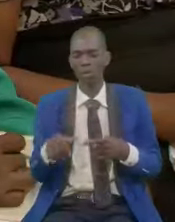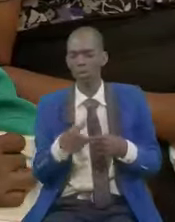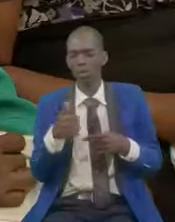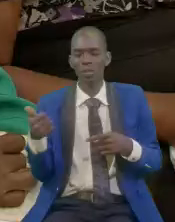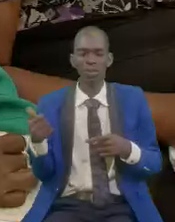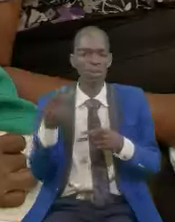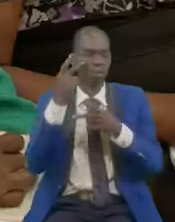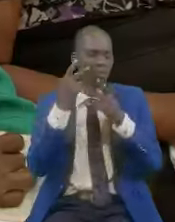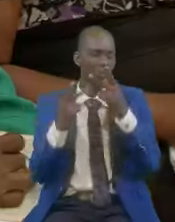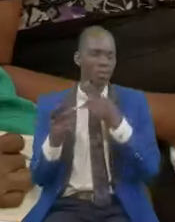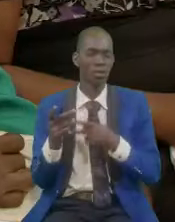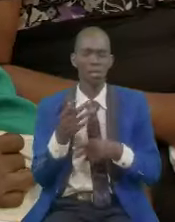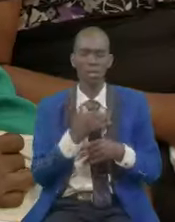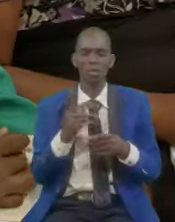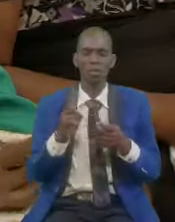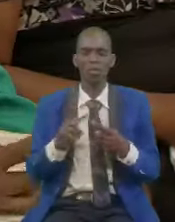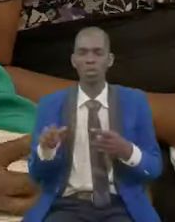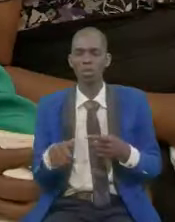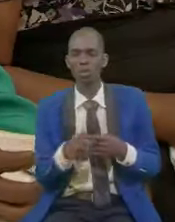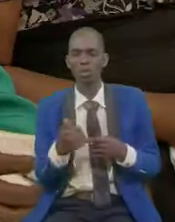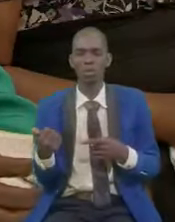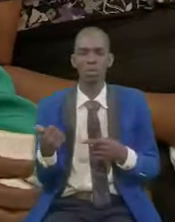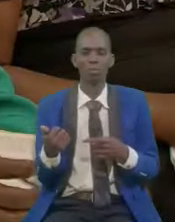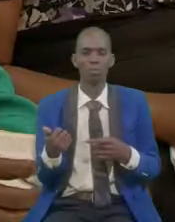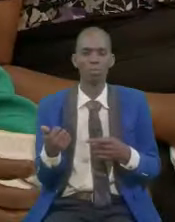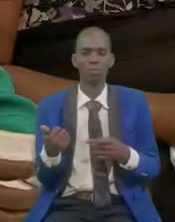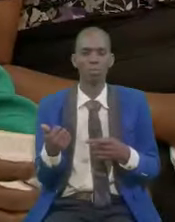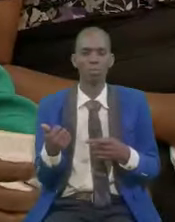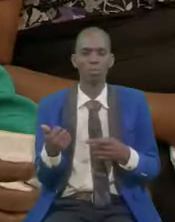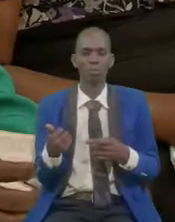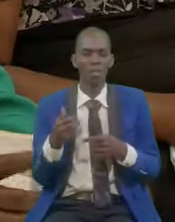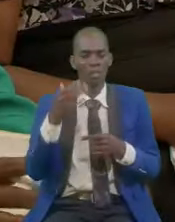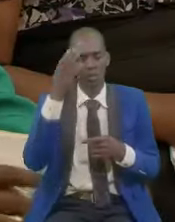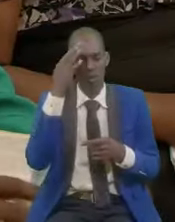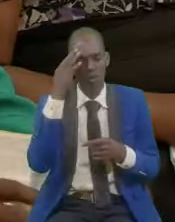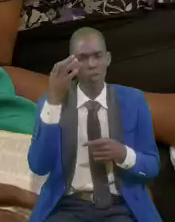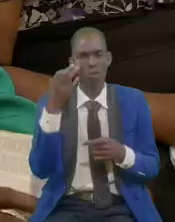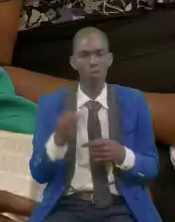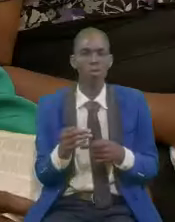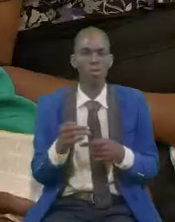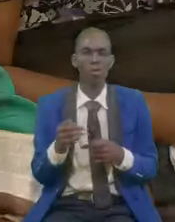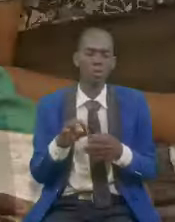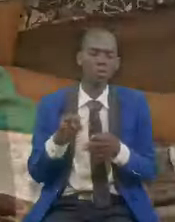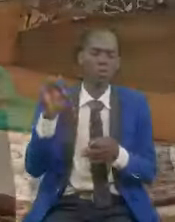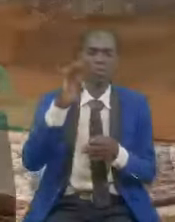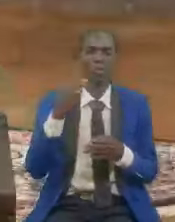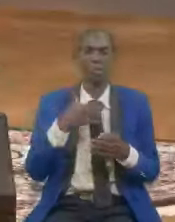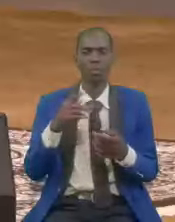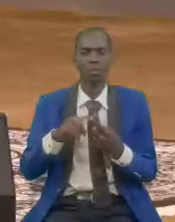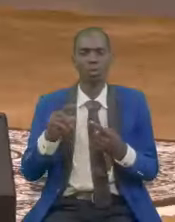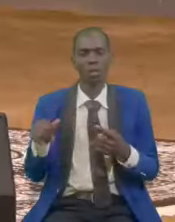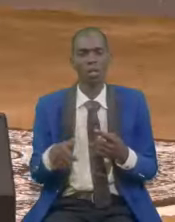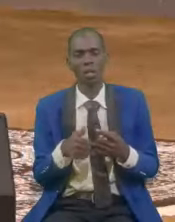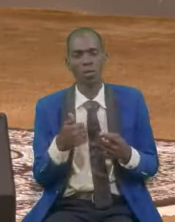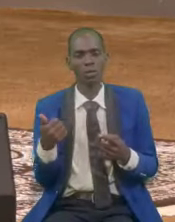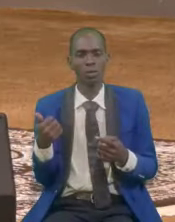to another discerning of spirits, and to another diverse kinds of tongues, and to